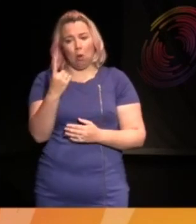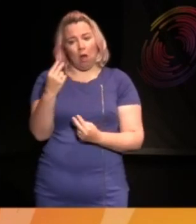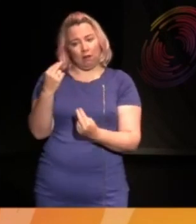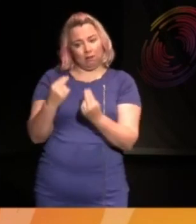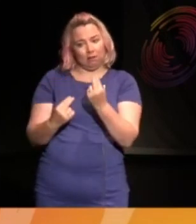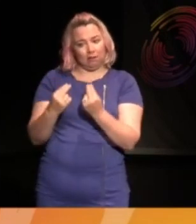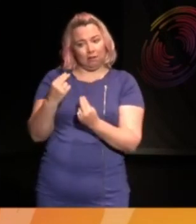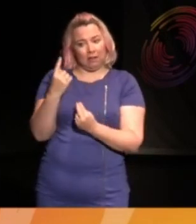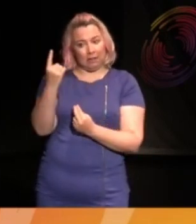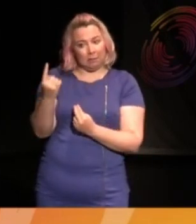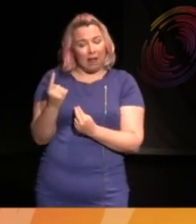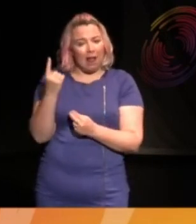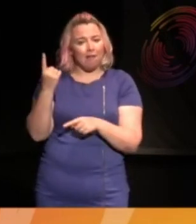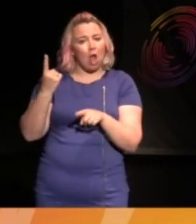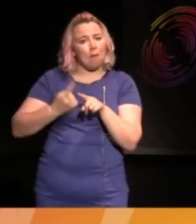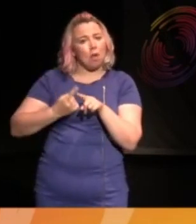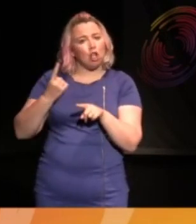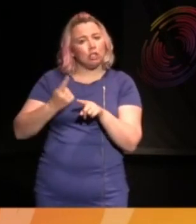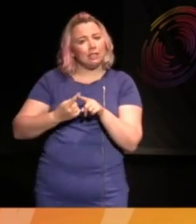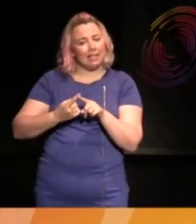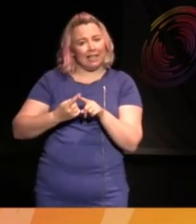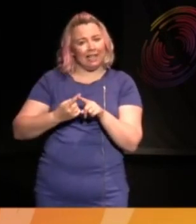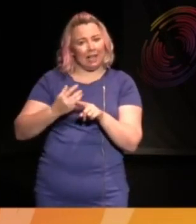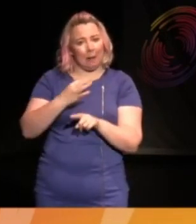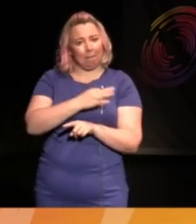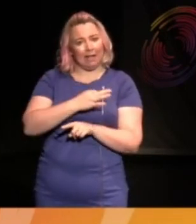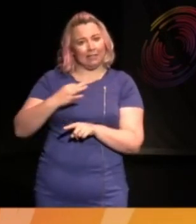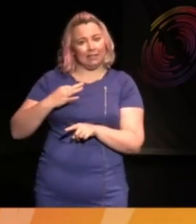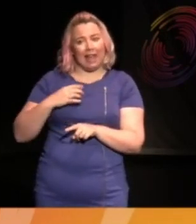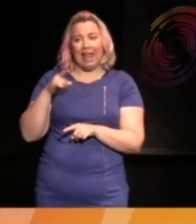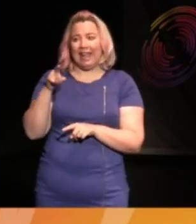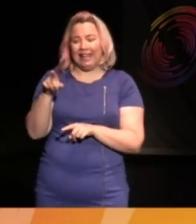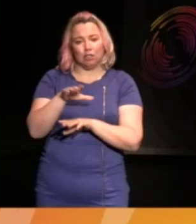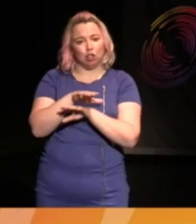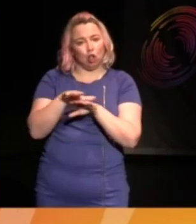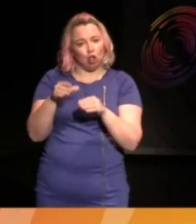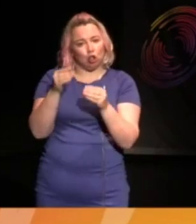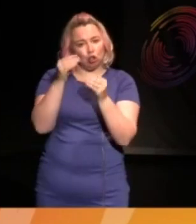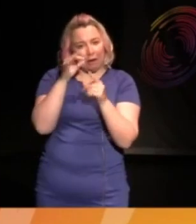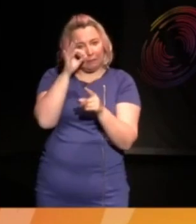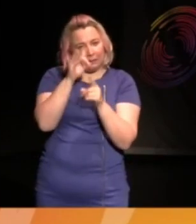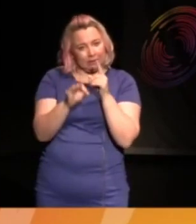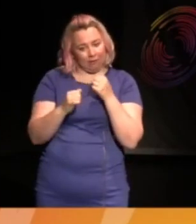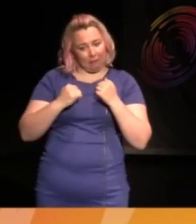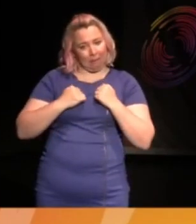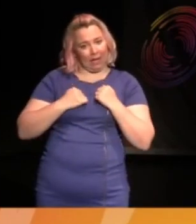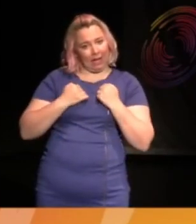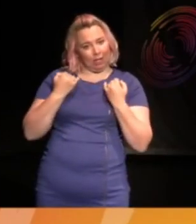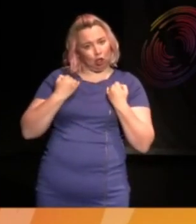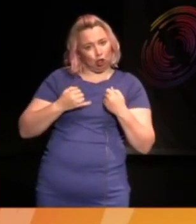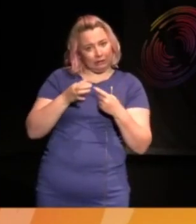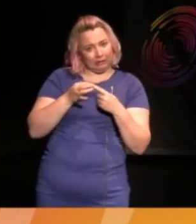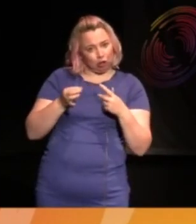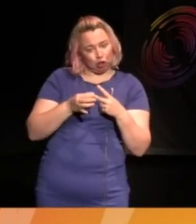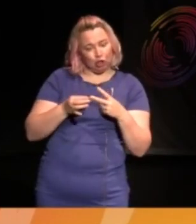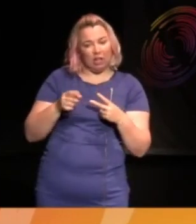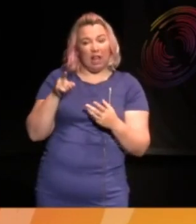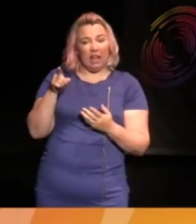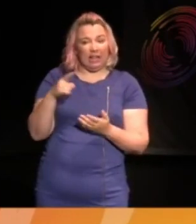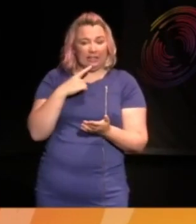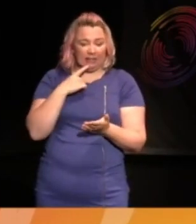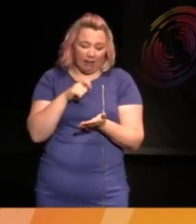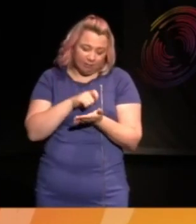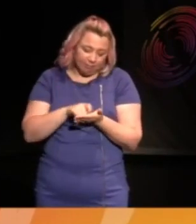he's trained in emergency medicine, not chronic health conditions, just wrote over and over again that what I'd said was